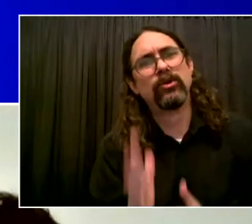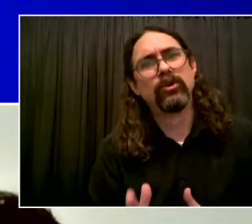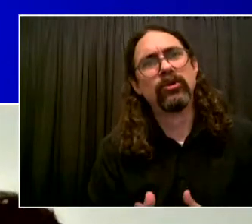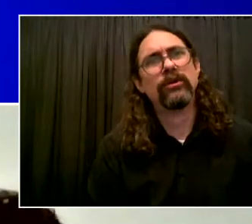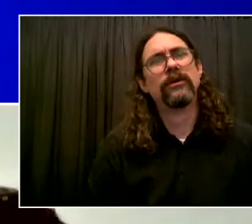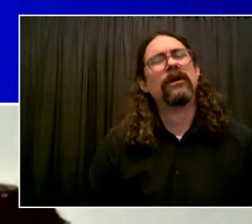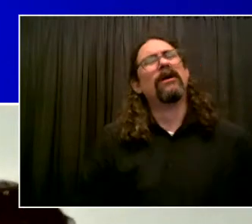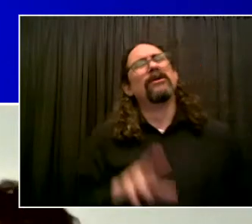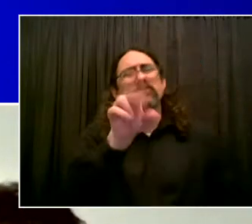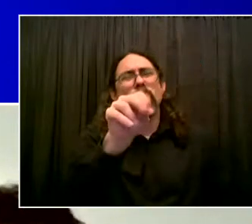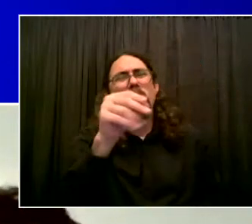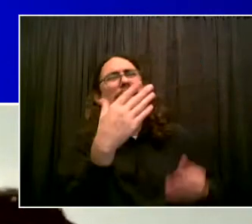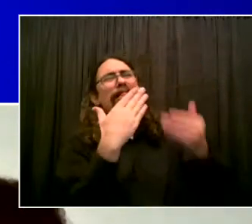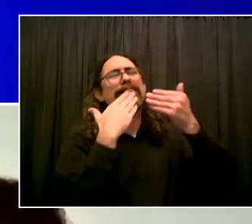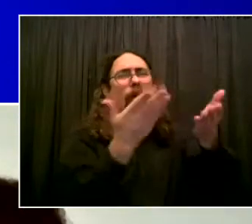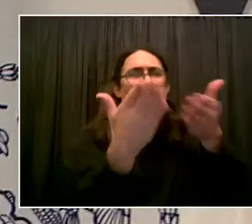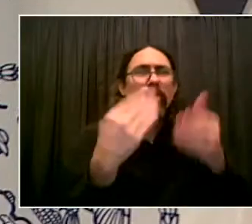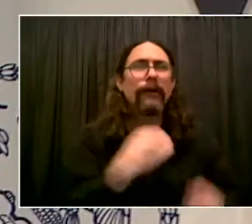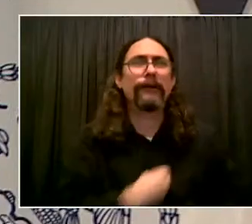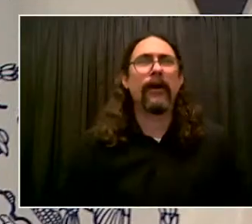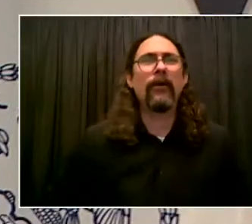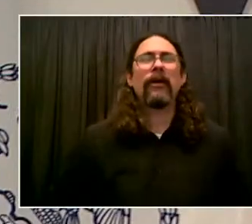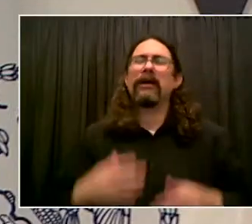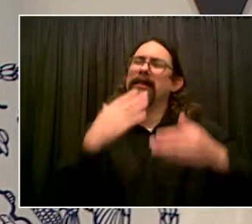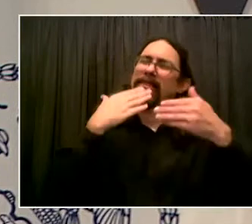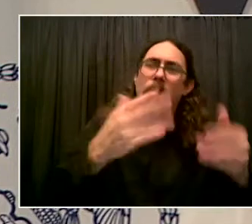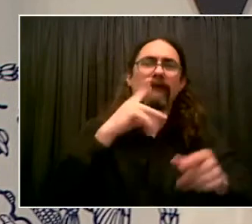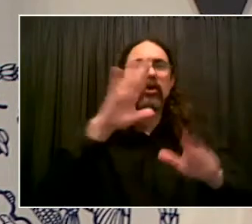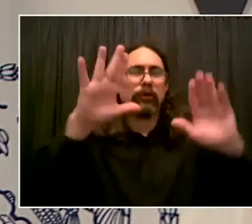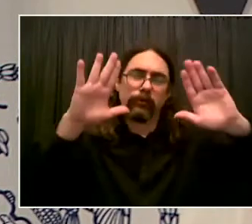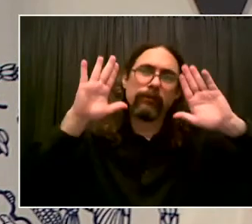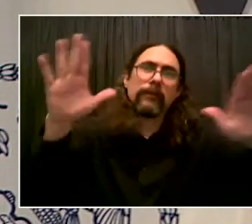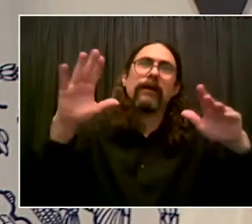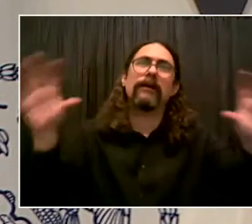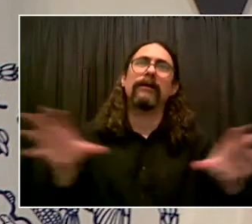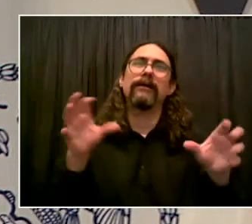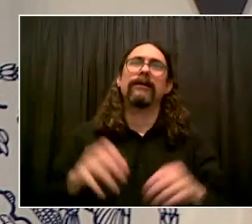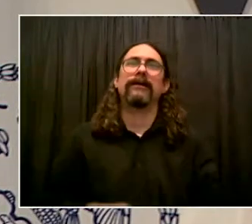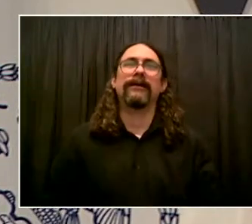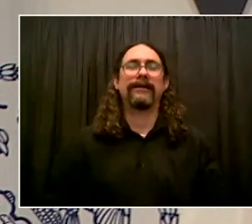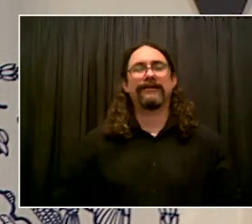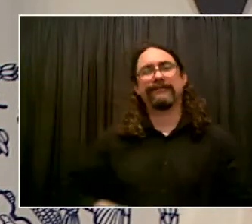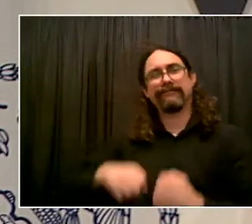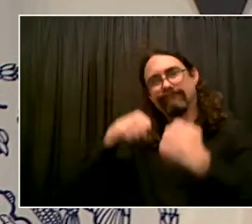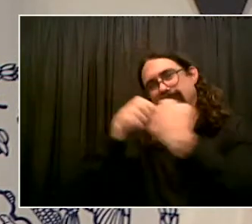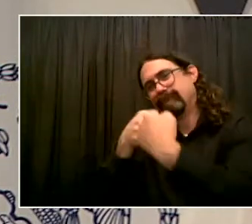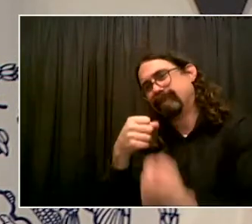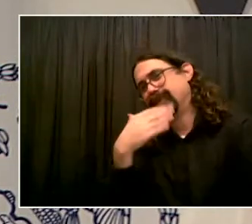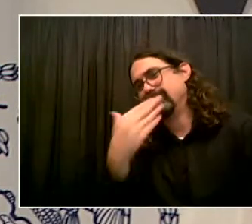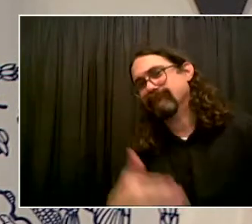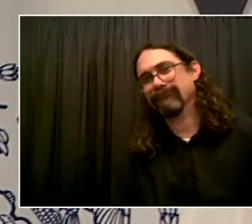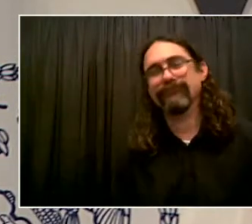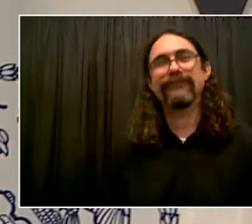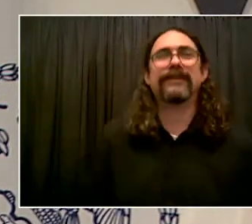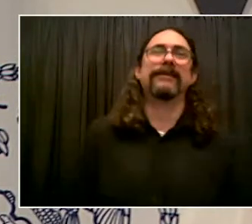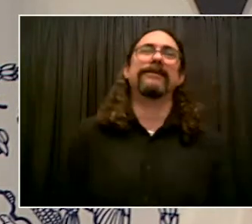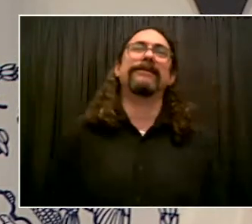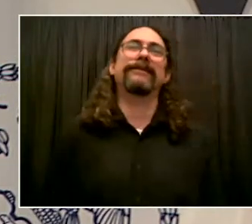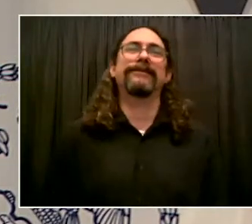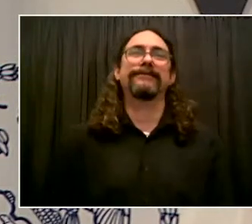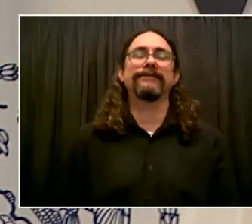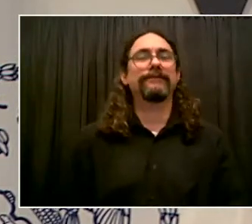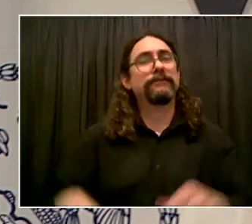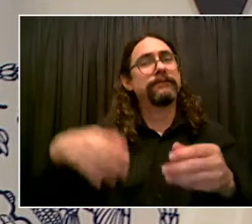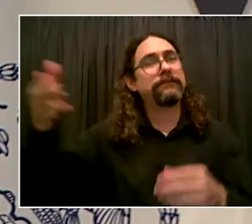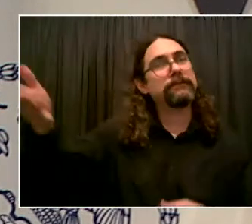Thank you so much. All right, brother. So I want you to hear from one more city leader who's also been a believer that this